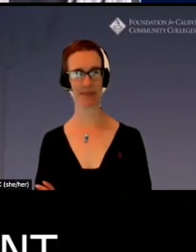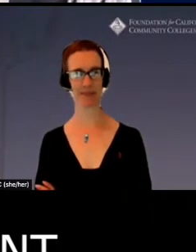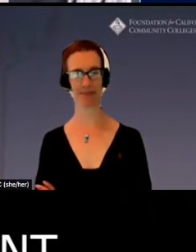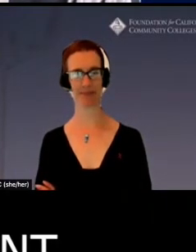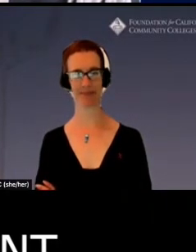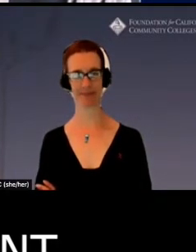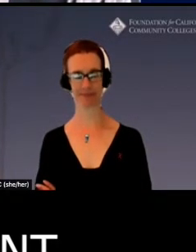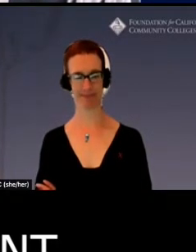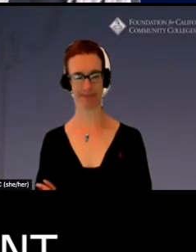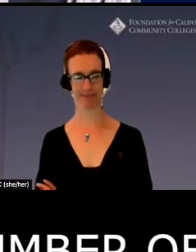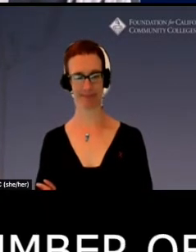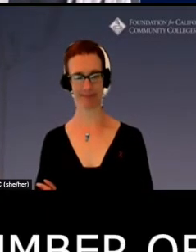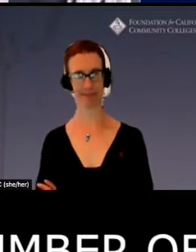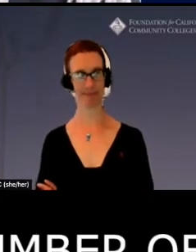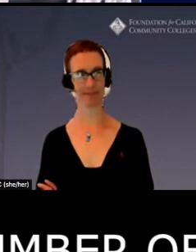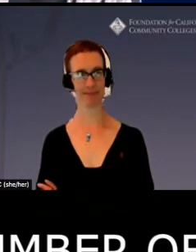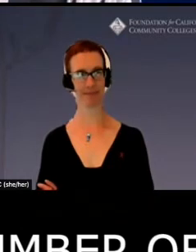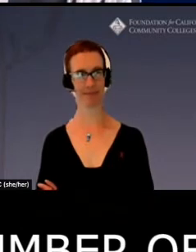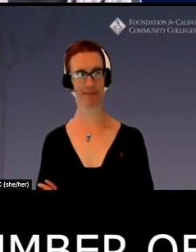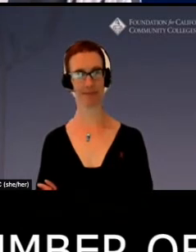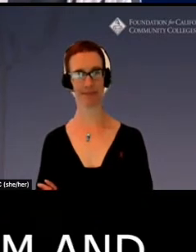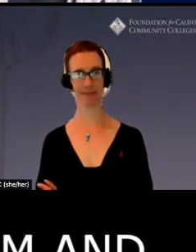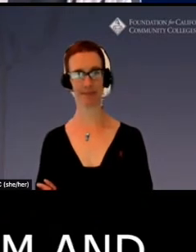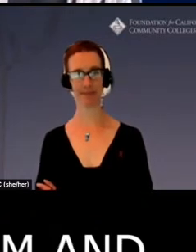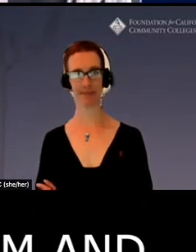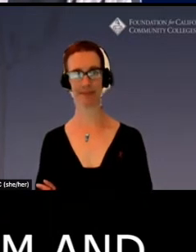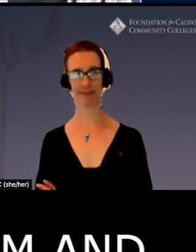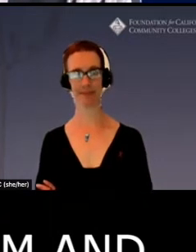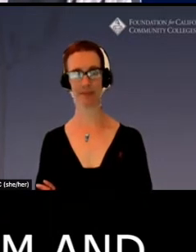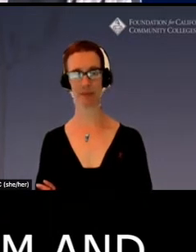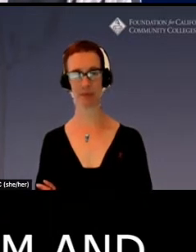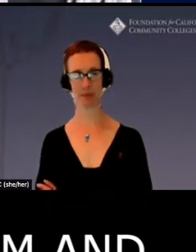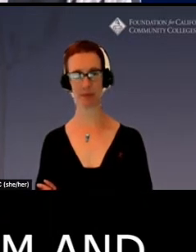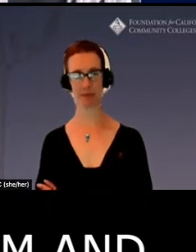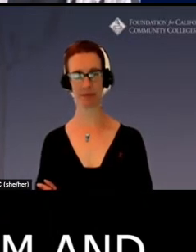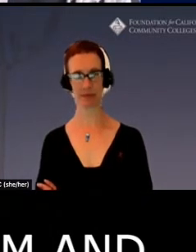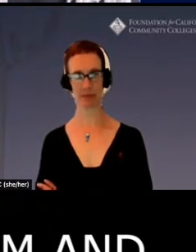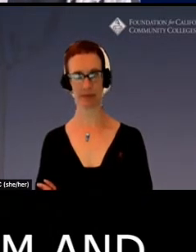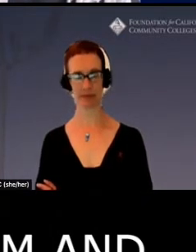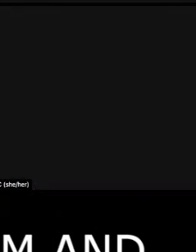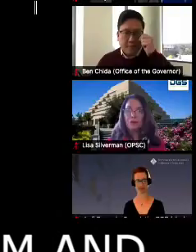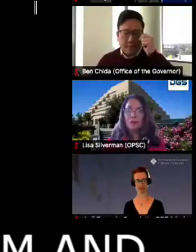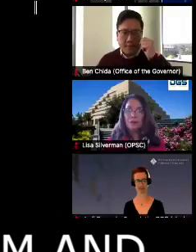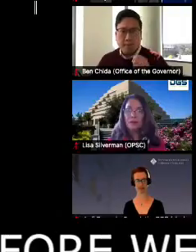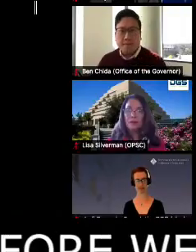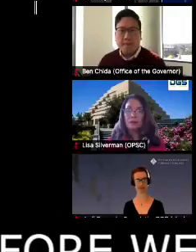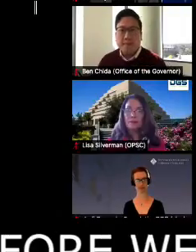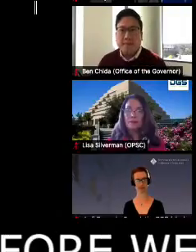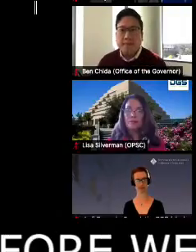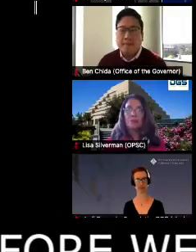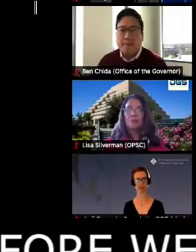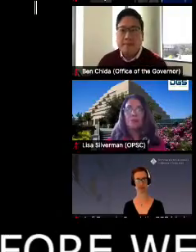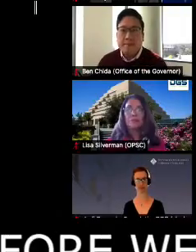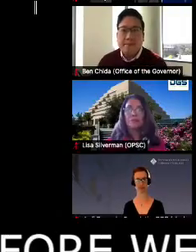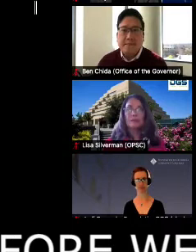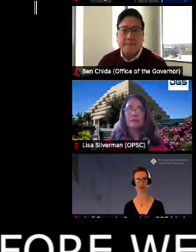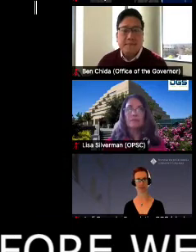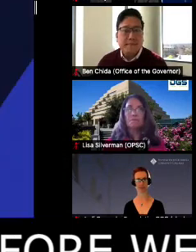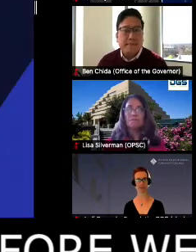of things related to the program and the upcoming application. But before we get started, we did want to take a